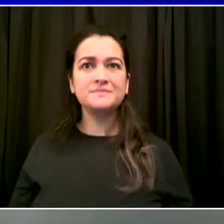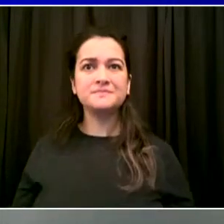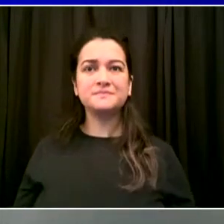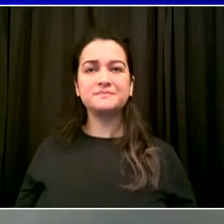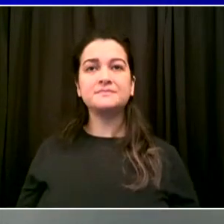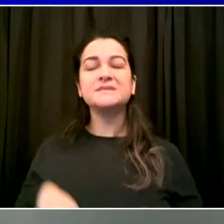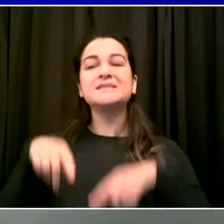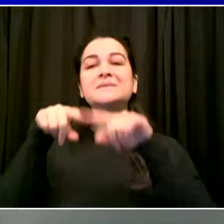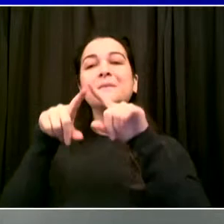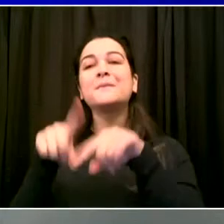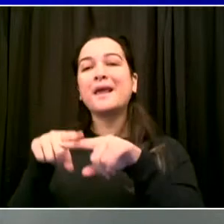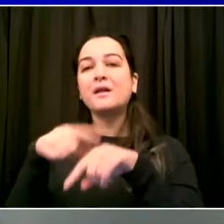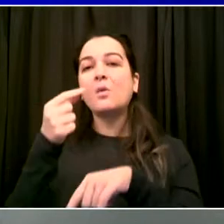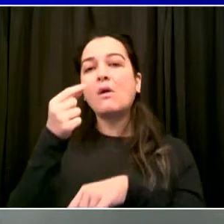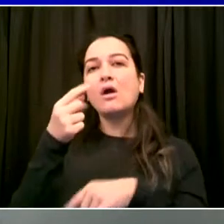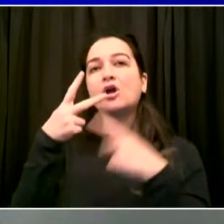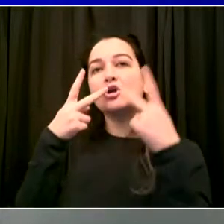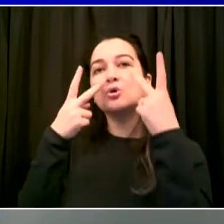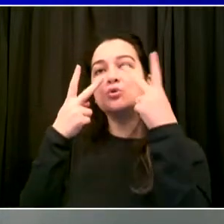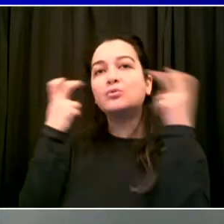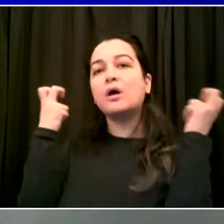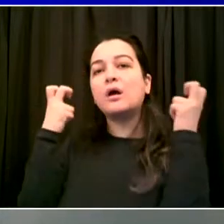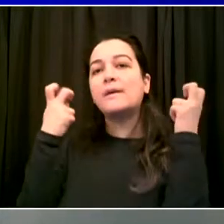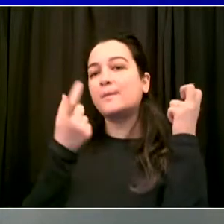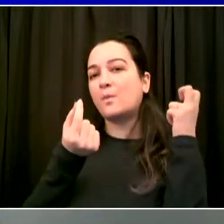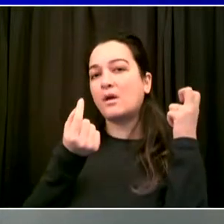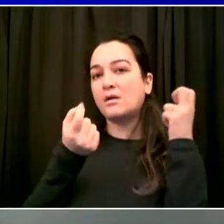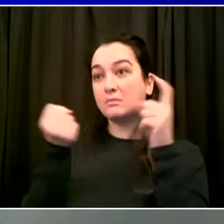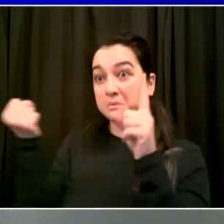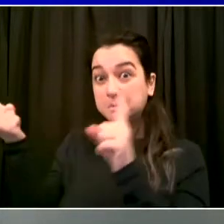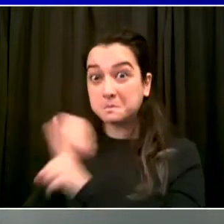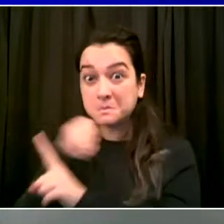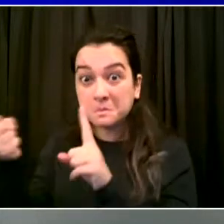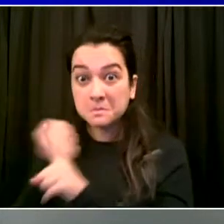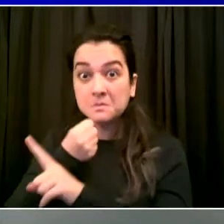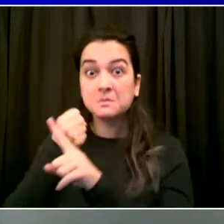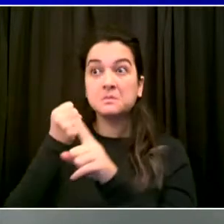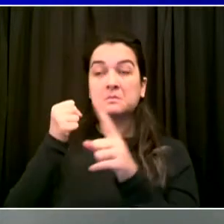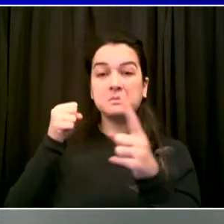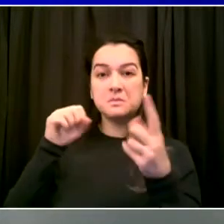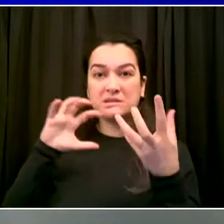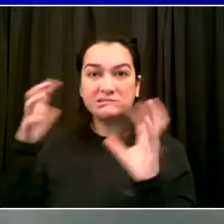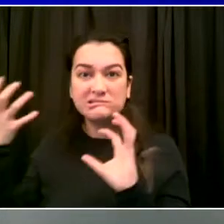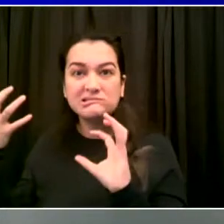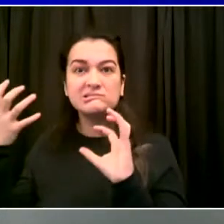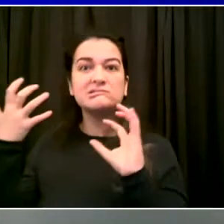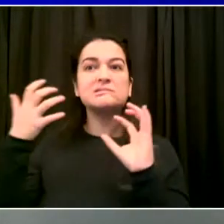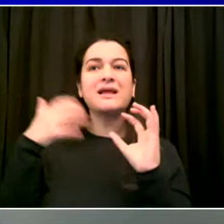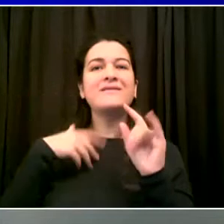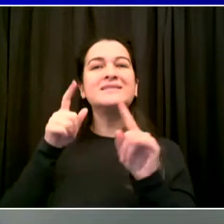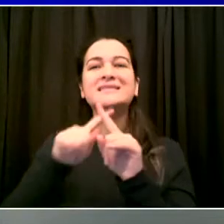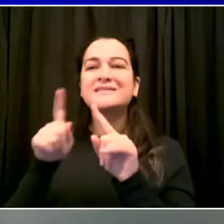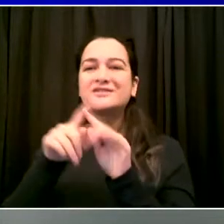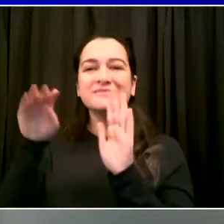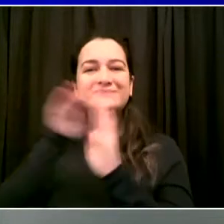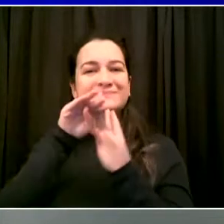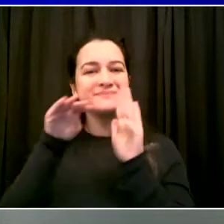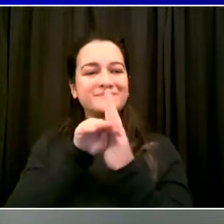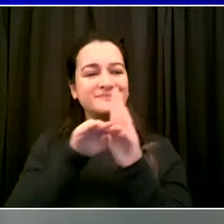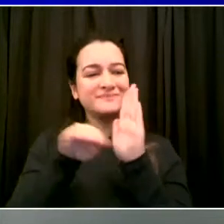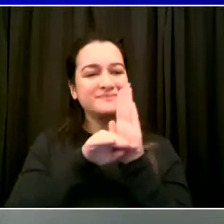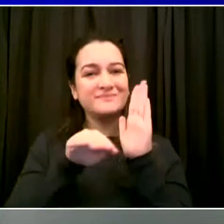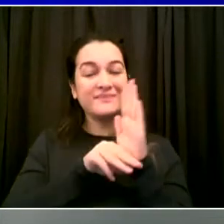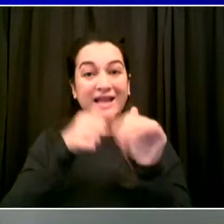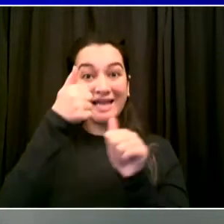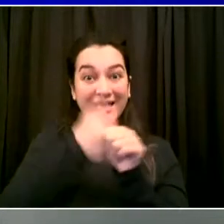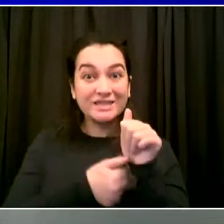is done to someone based on hate, or God forbid anyone is killed based on hate, can you talk about the impact that has on consequences and